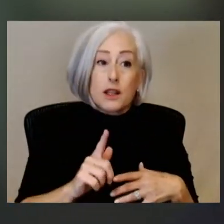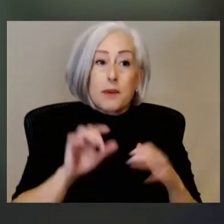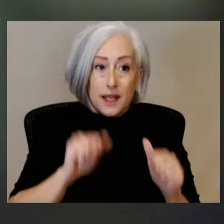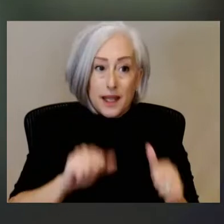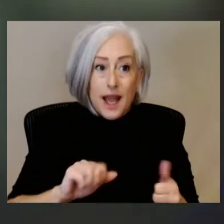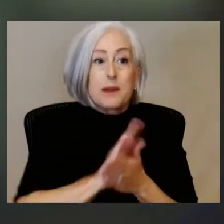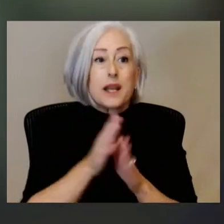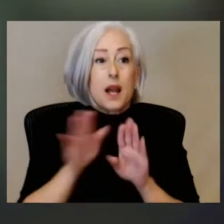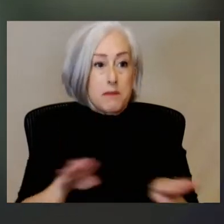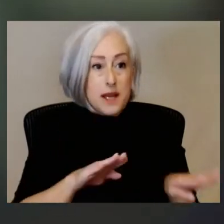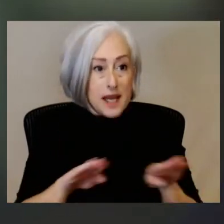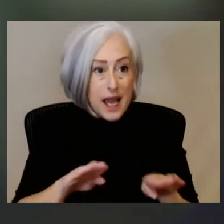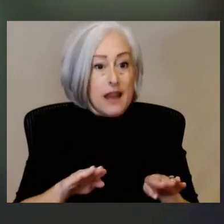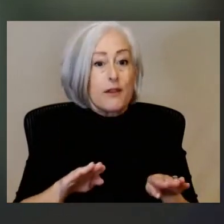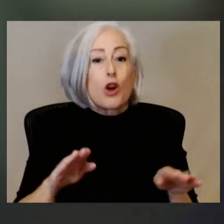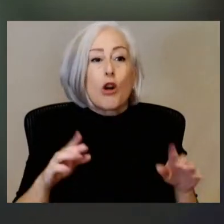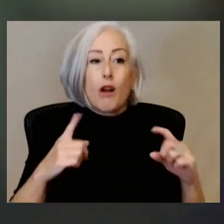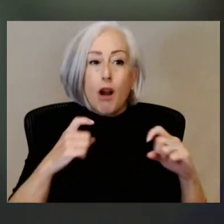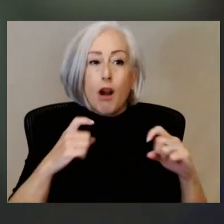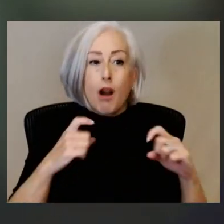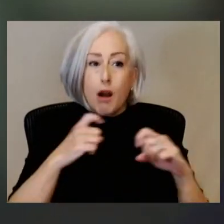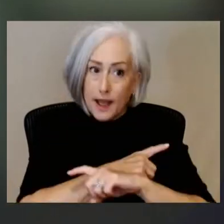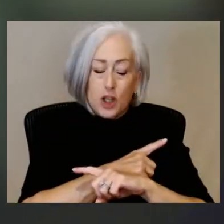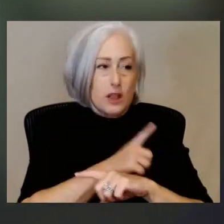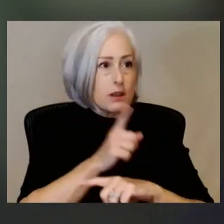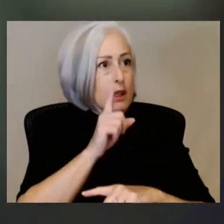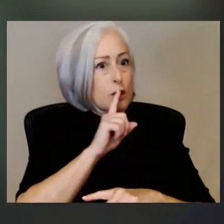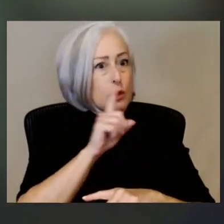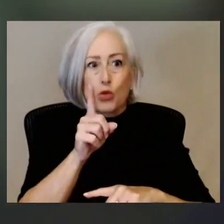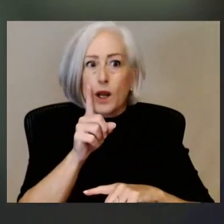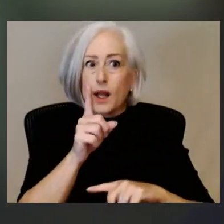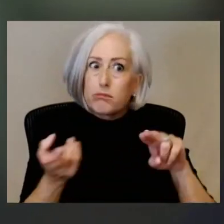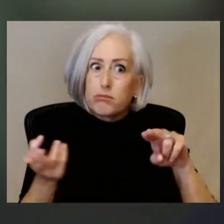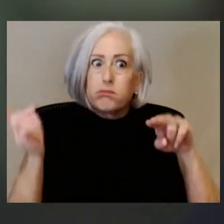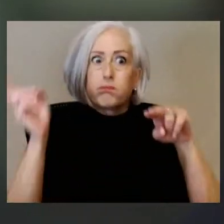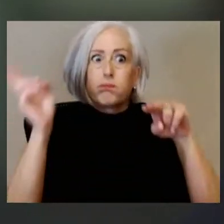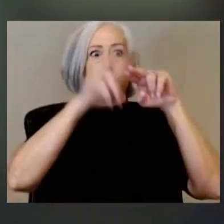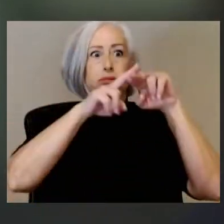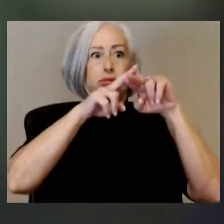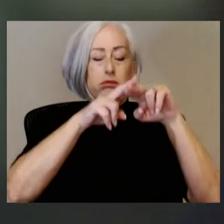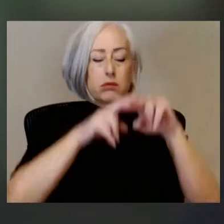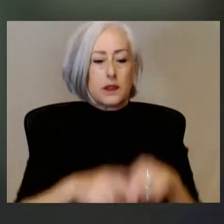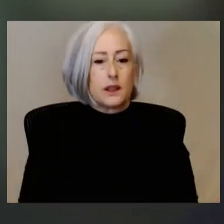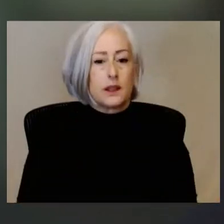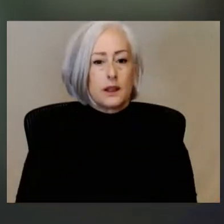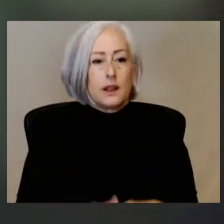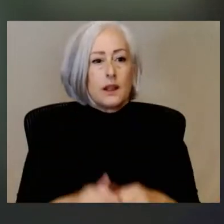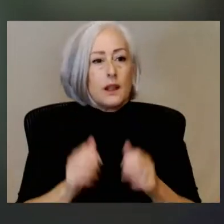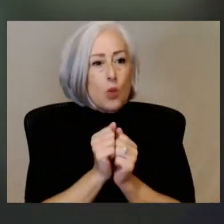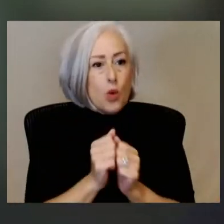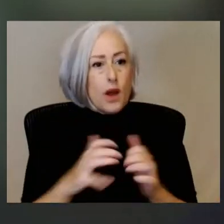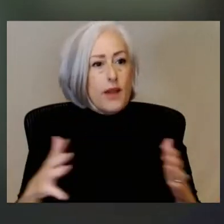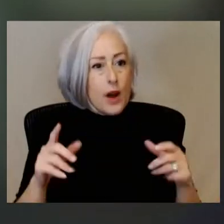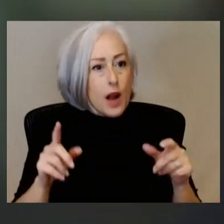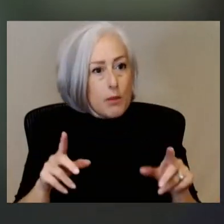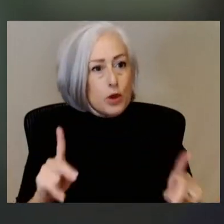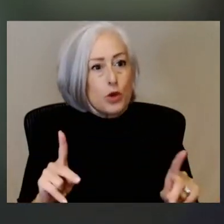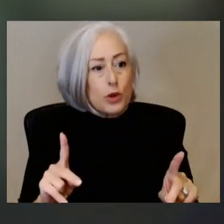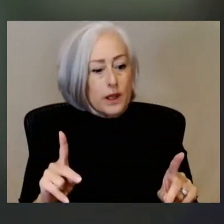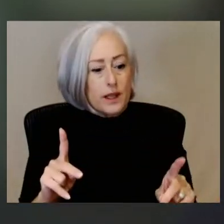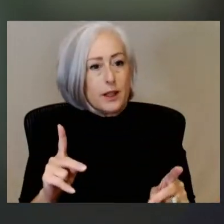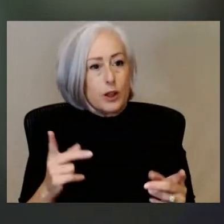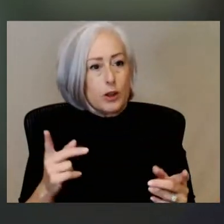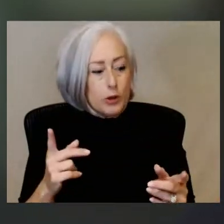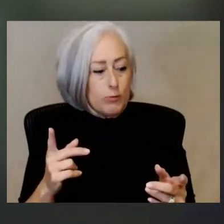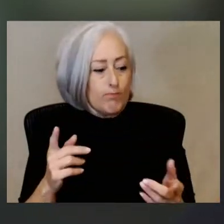escalated exponentially. And again, without opportunity to embrace services that might have mitigated